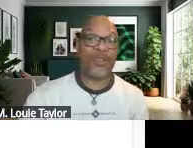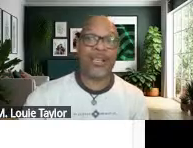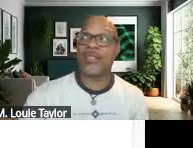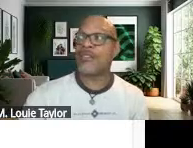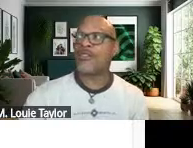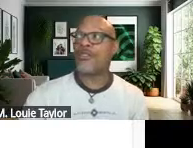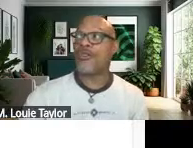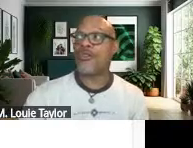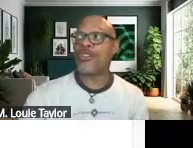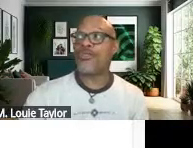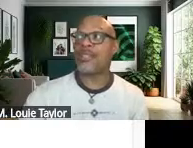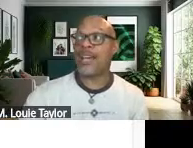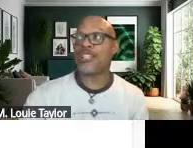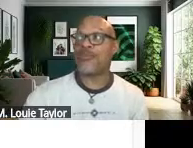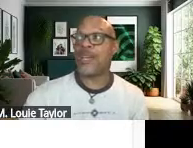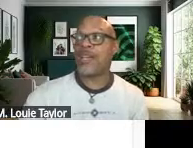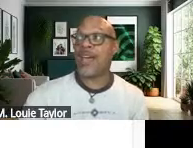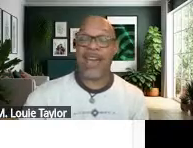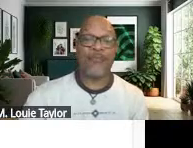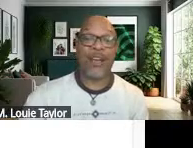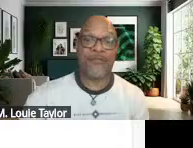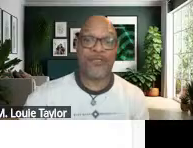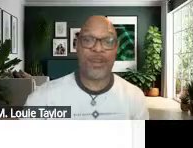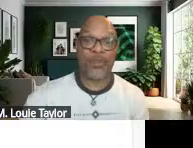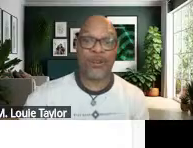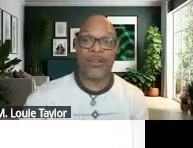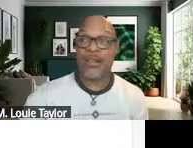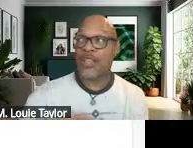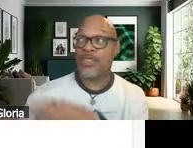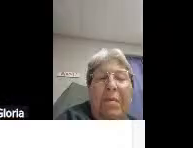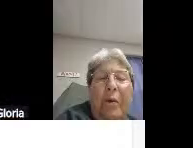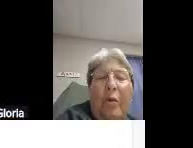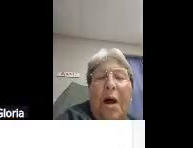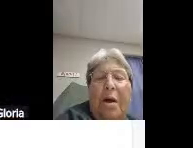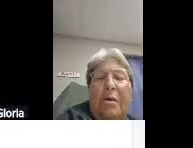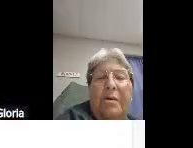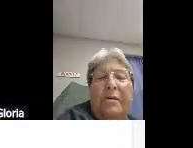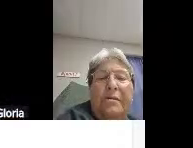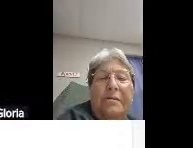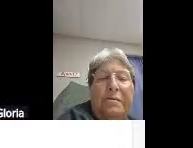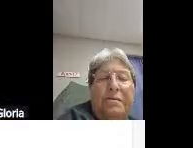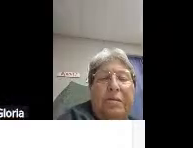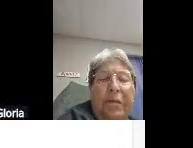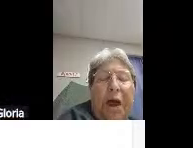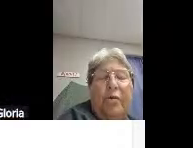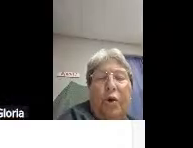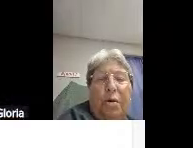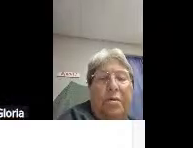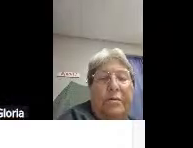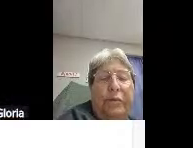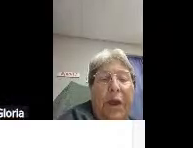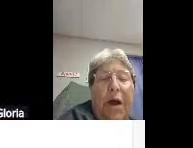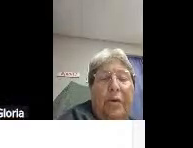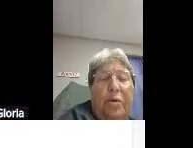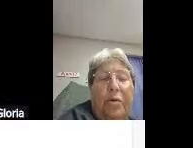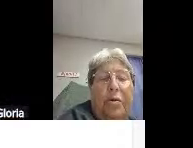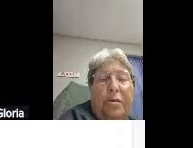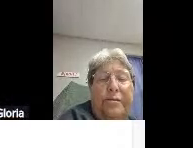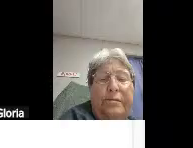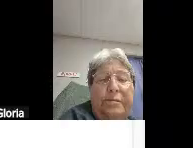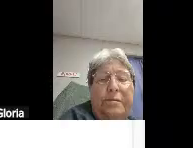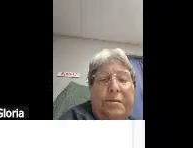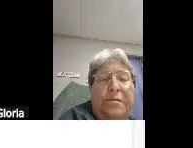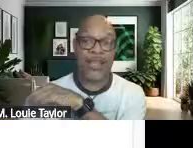email address, or you can text me at my phone number. They're already in here. How cool. How